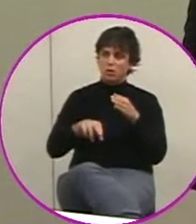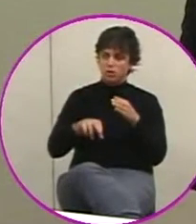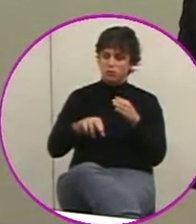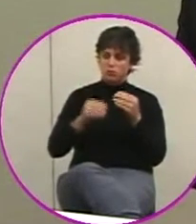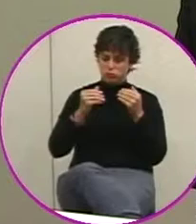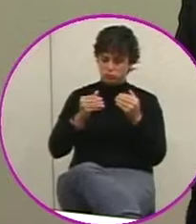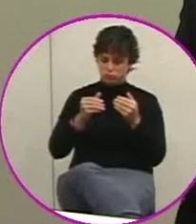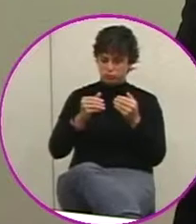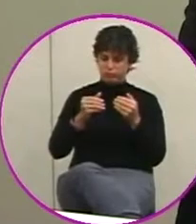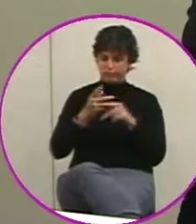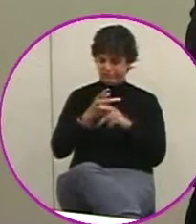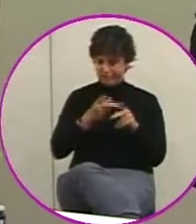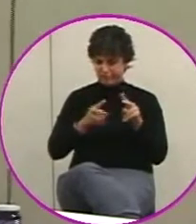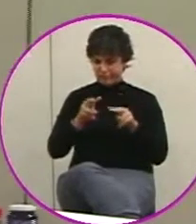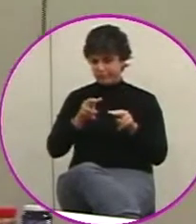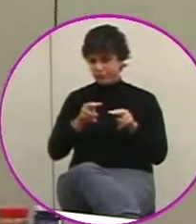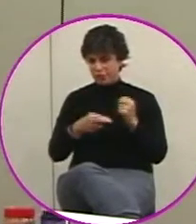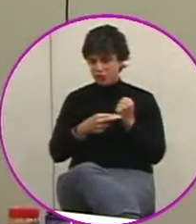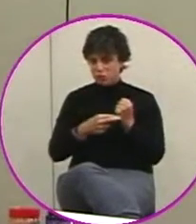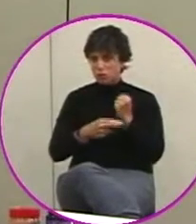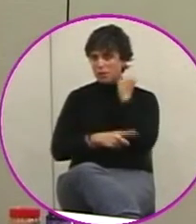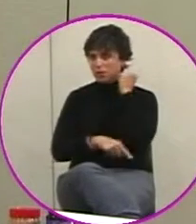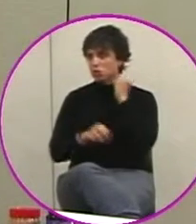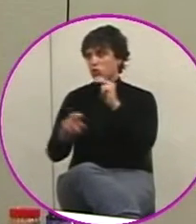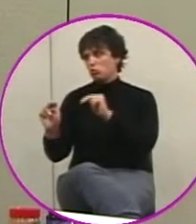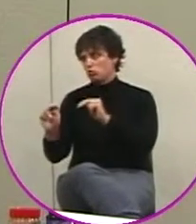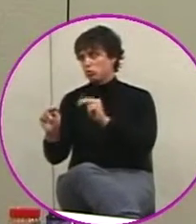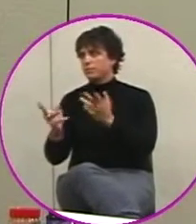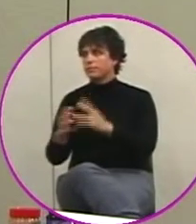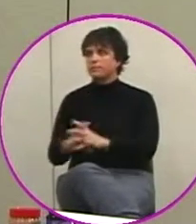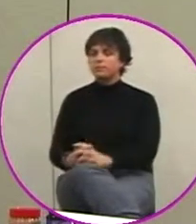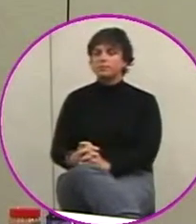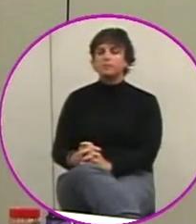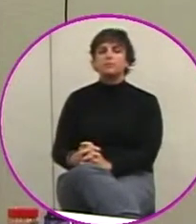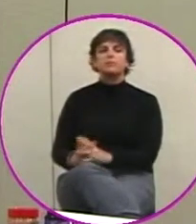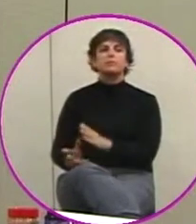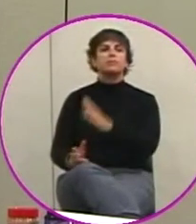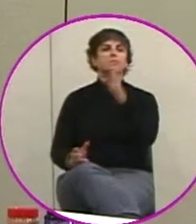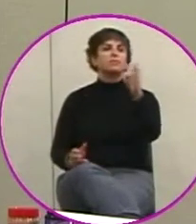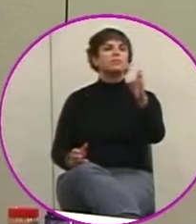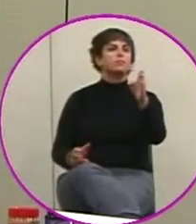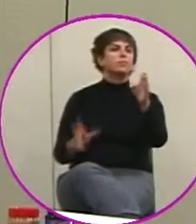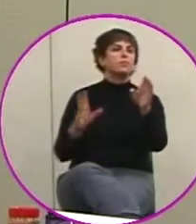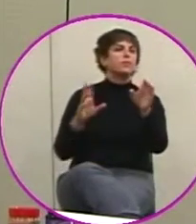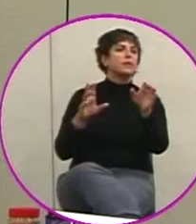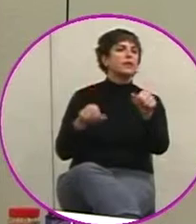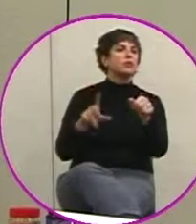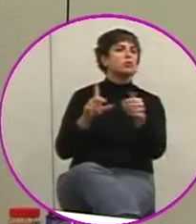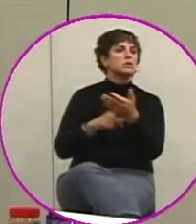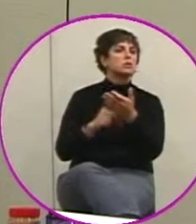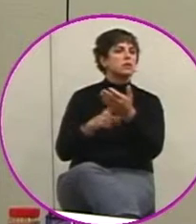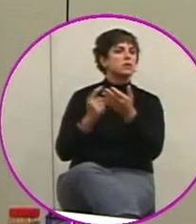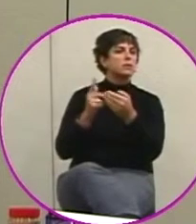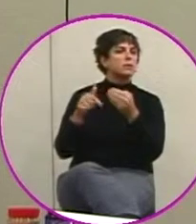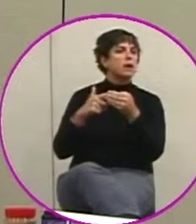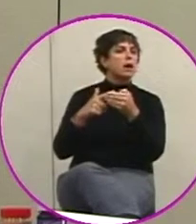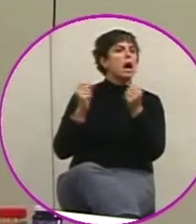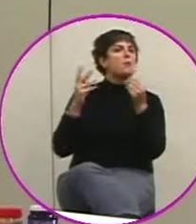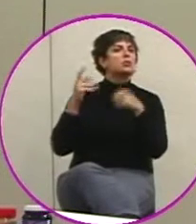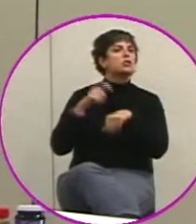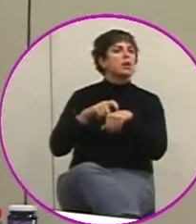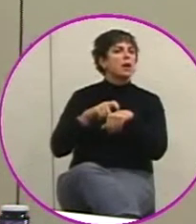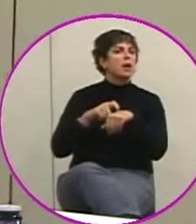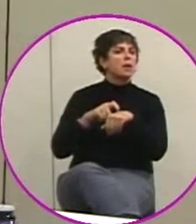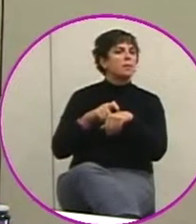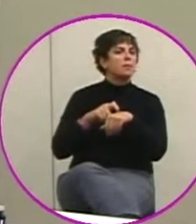whether it's a reinforcer, a punisher, or neutral. Good clarification. Could you just talk a little bit about the amount of time that you think is